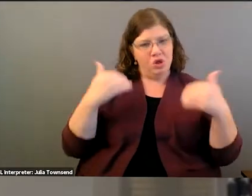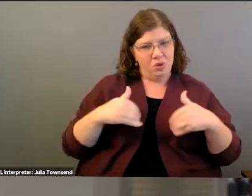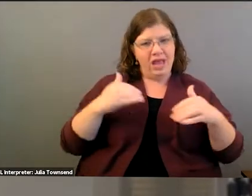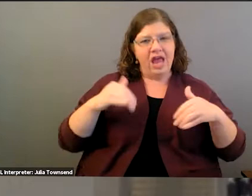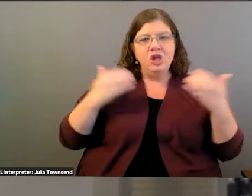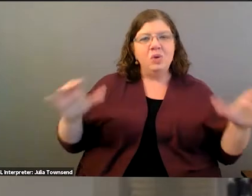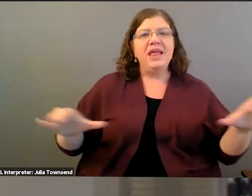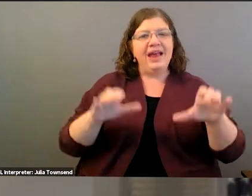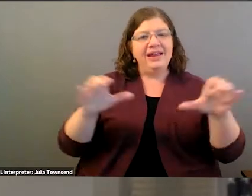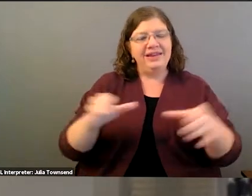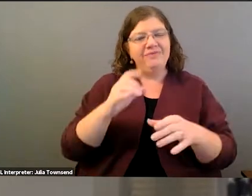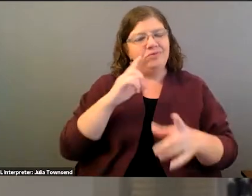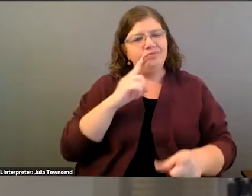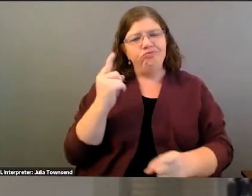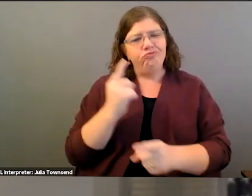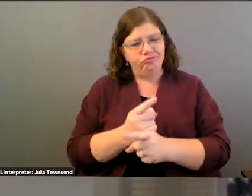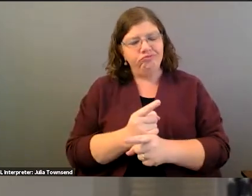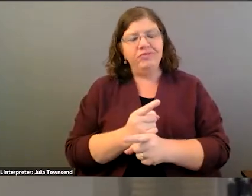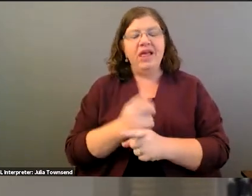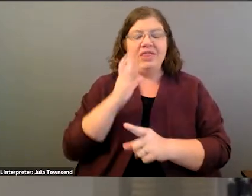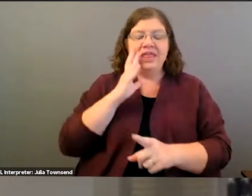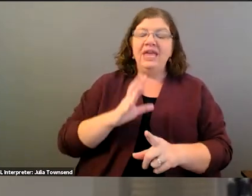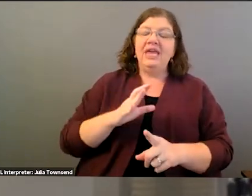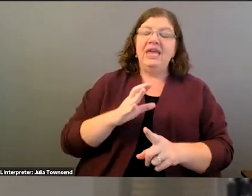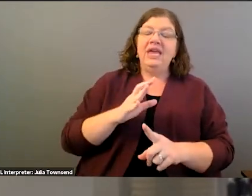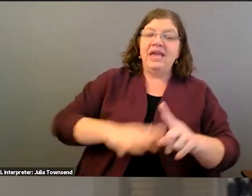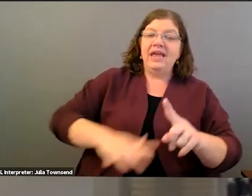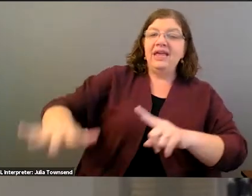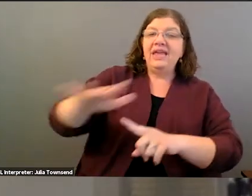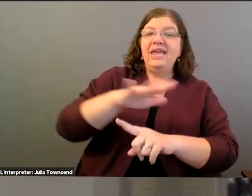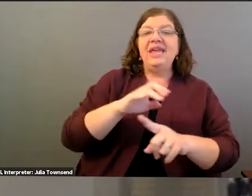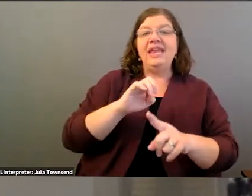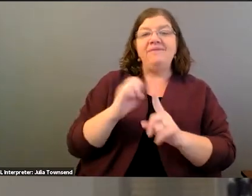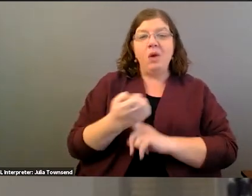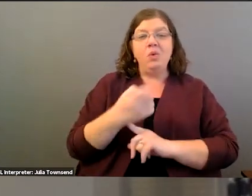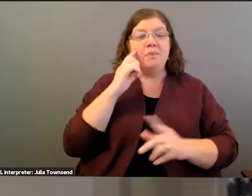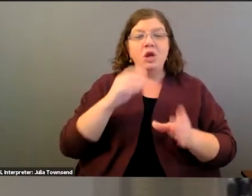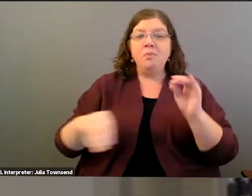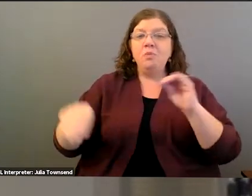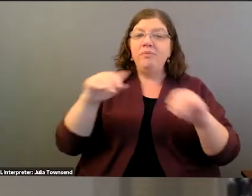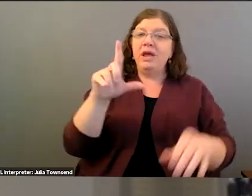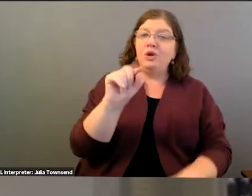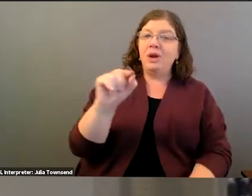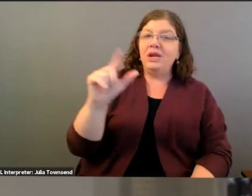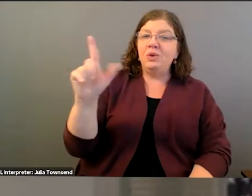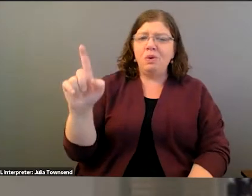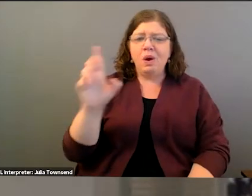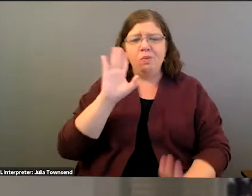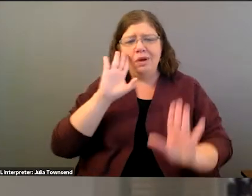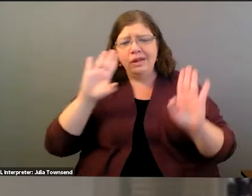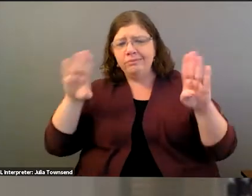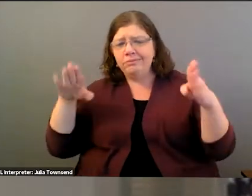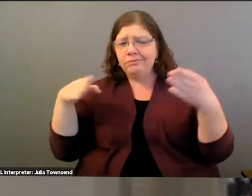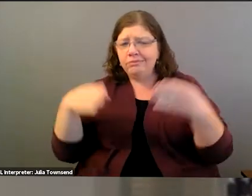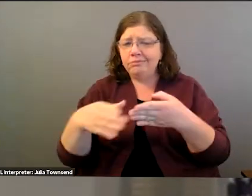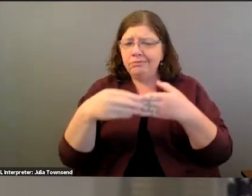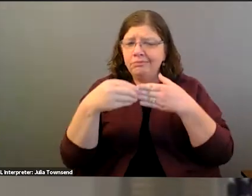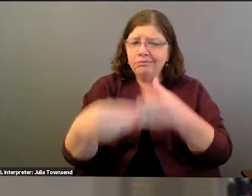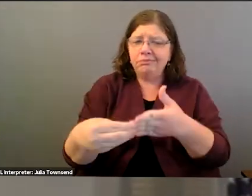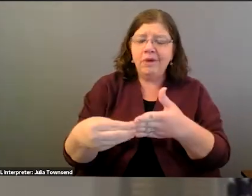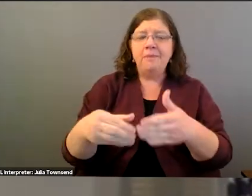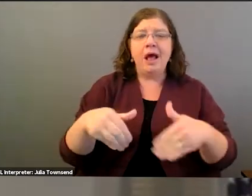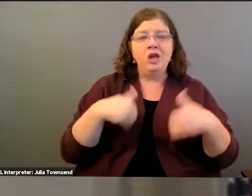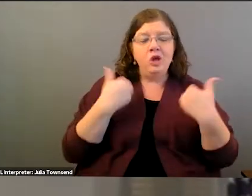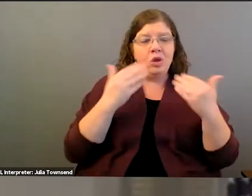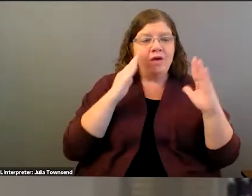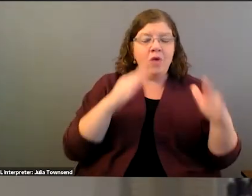my mind, the environmental movement in 2021 is centered by youth and their focus on climate change.